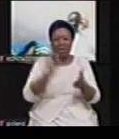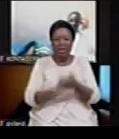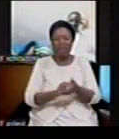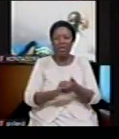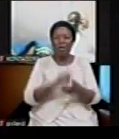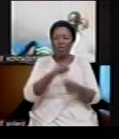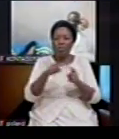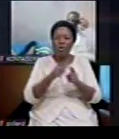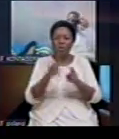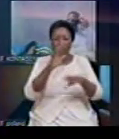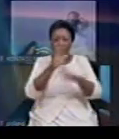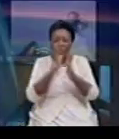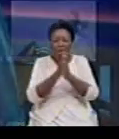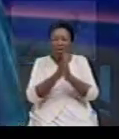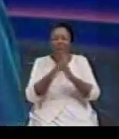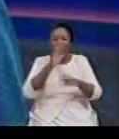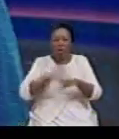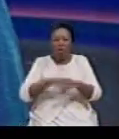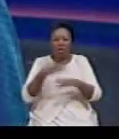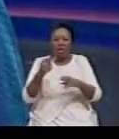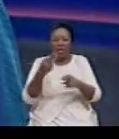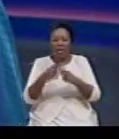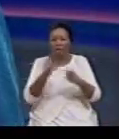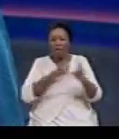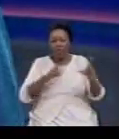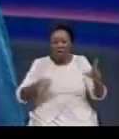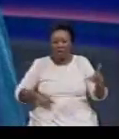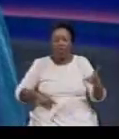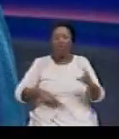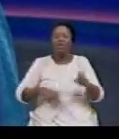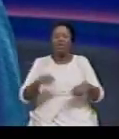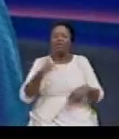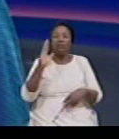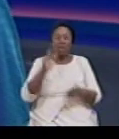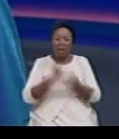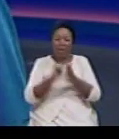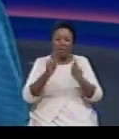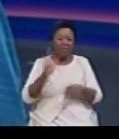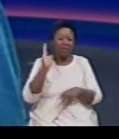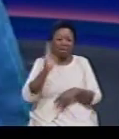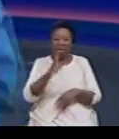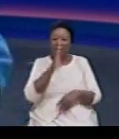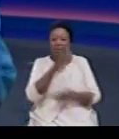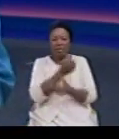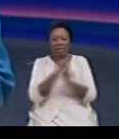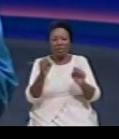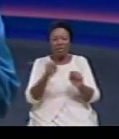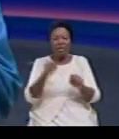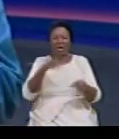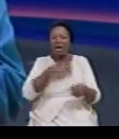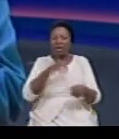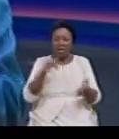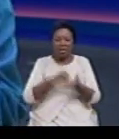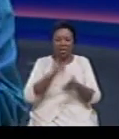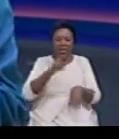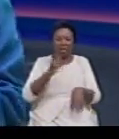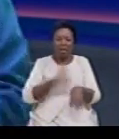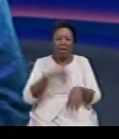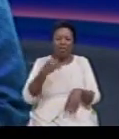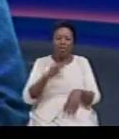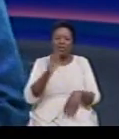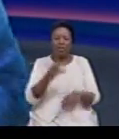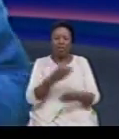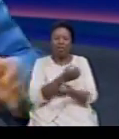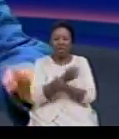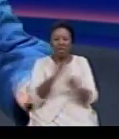your time, your moment of salvation, your moment of forgiveness, your moment of freedom, your moment of coming